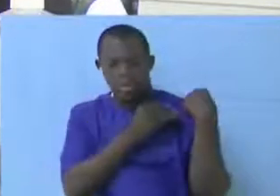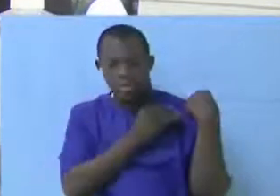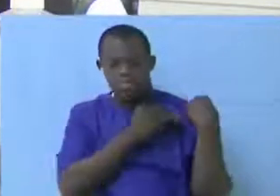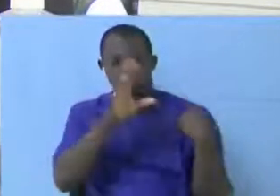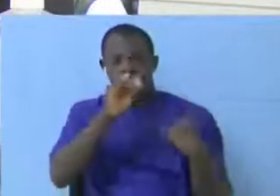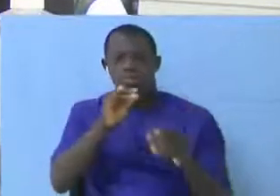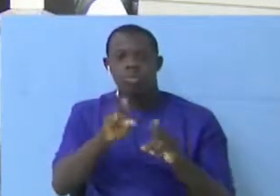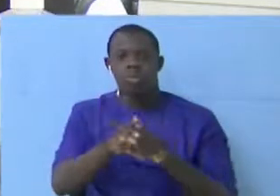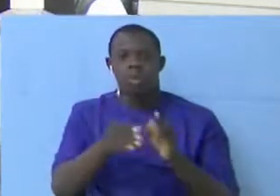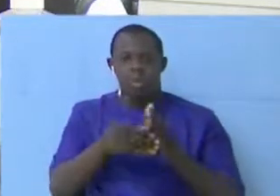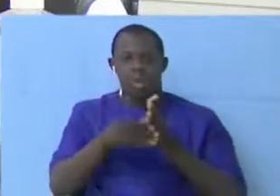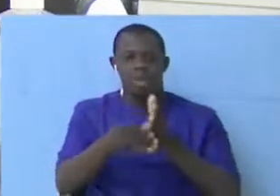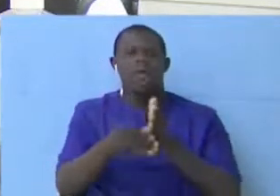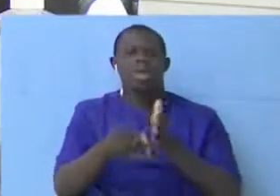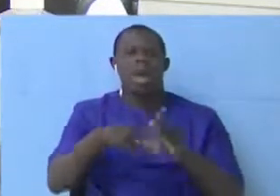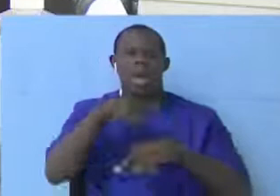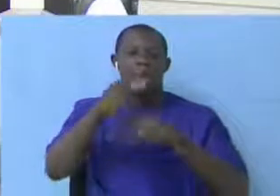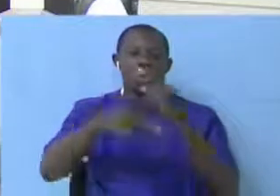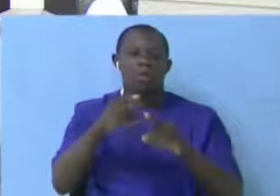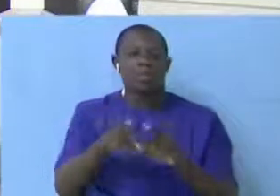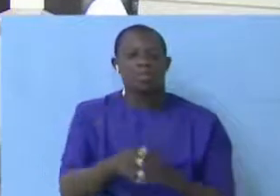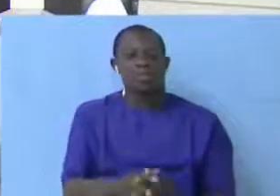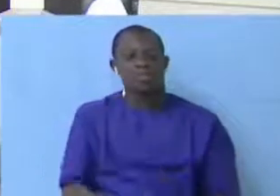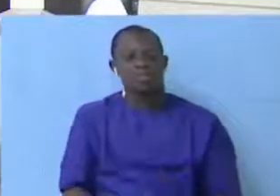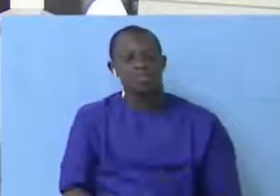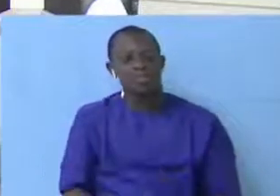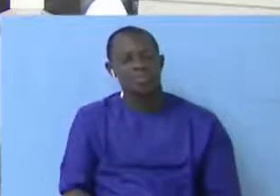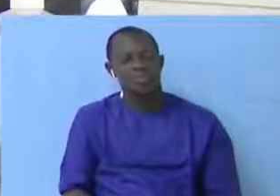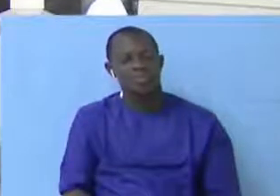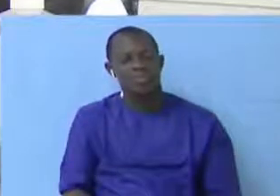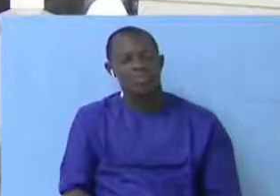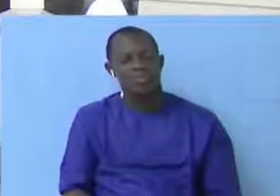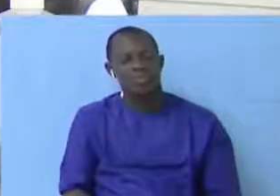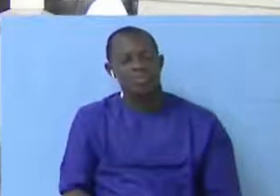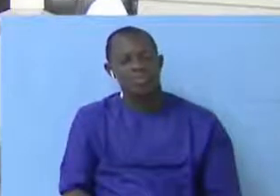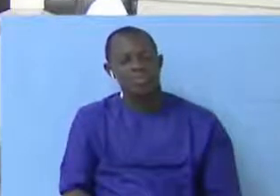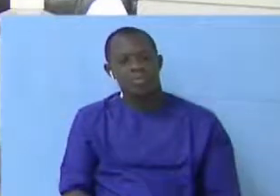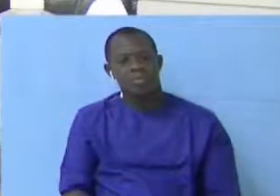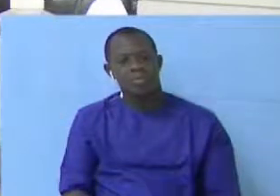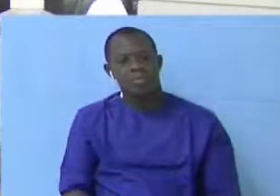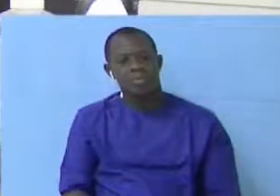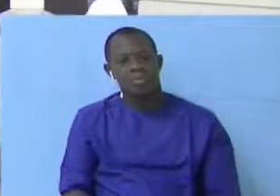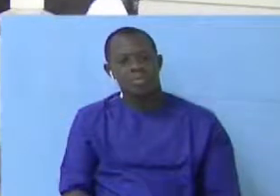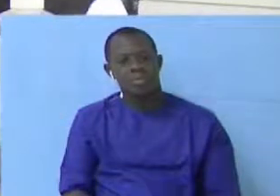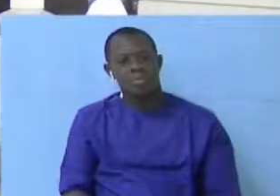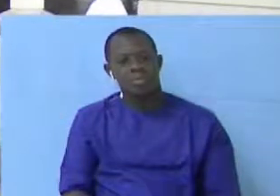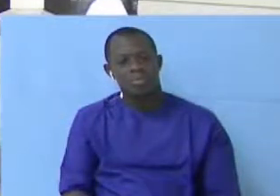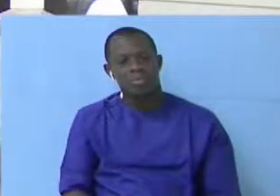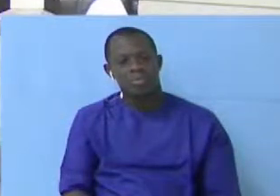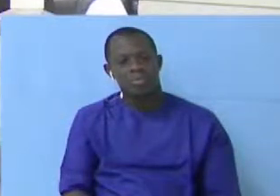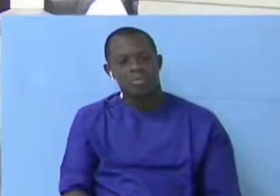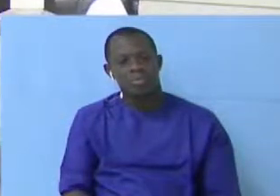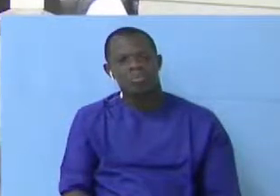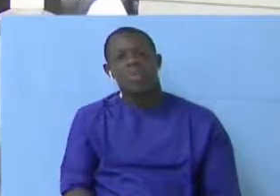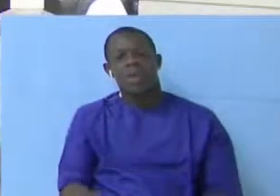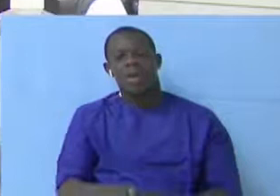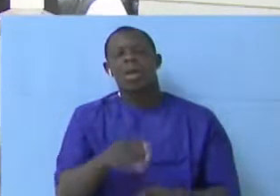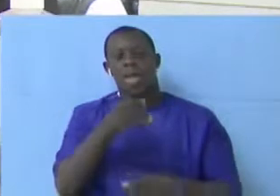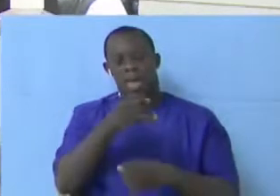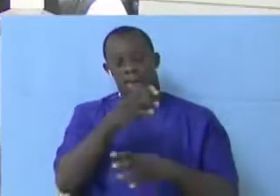leading to my detection of, I'm so Modugay wouldn't remember, but leading to the detection of where Mara is.